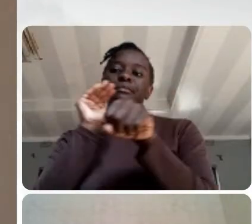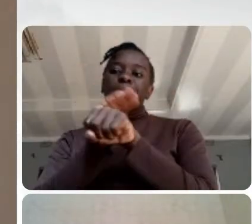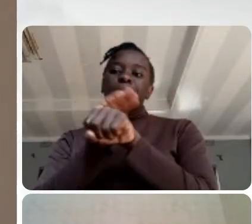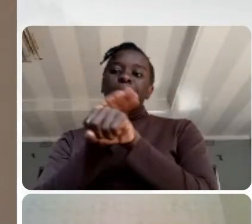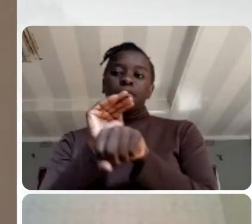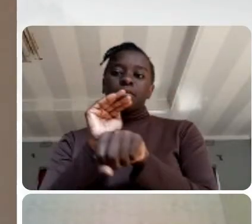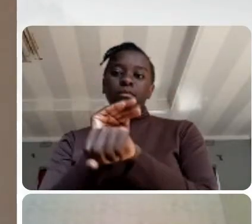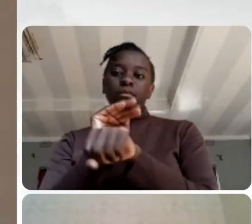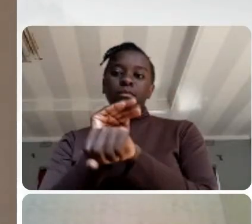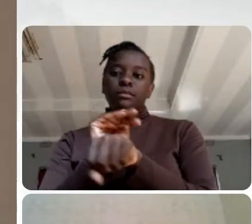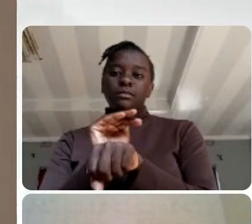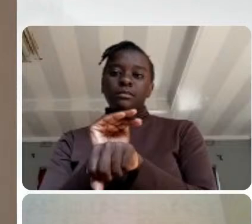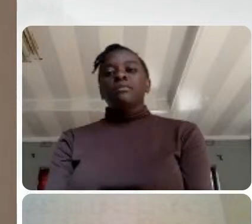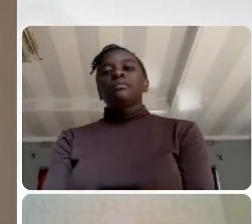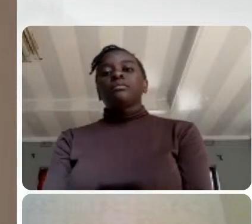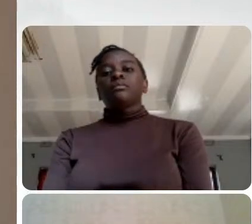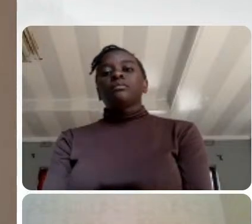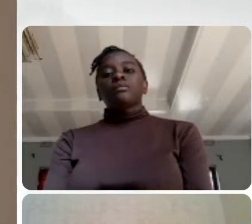show.